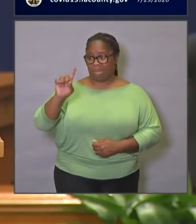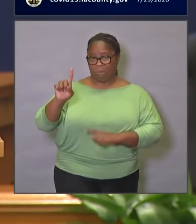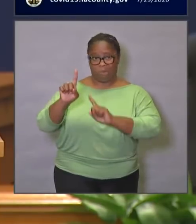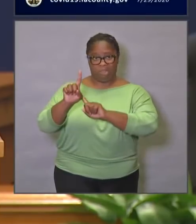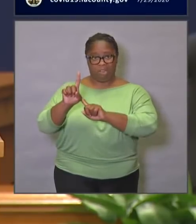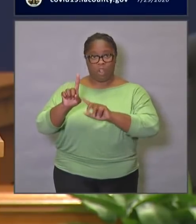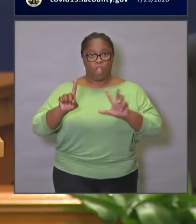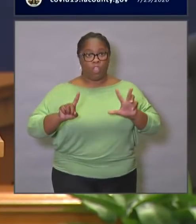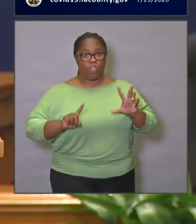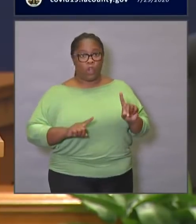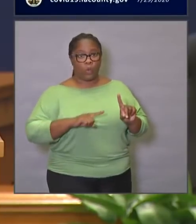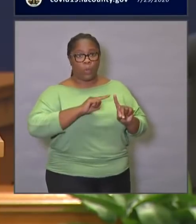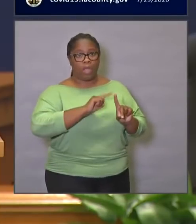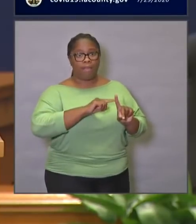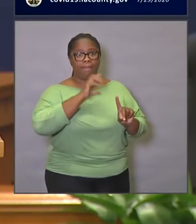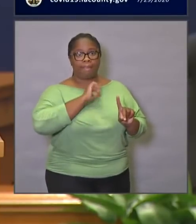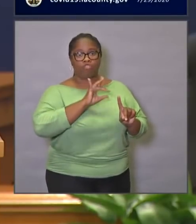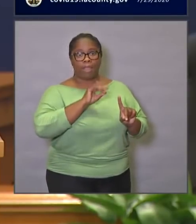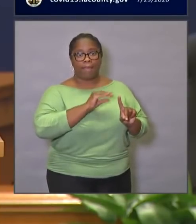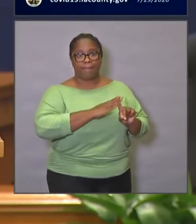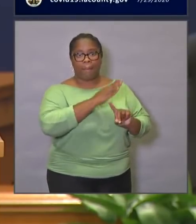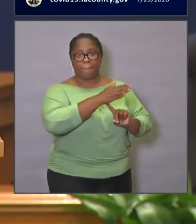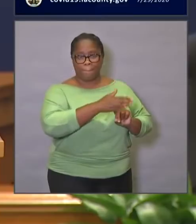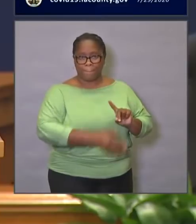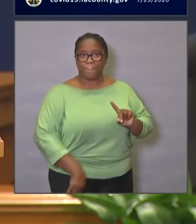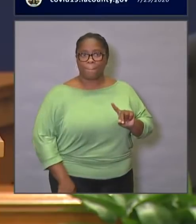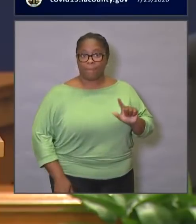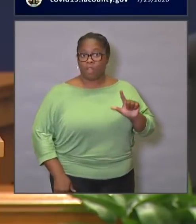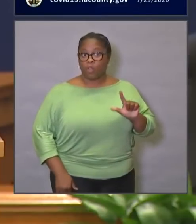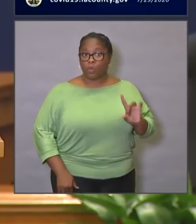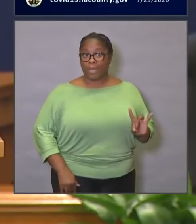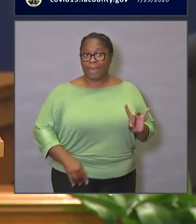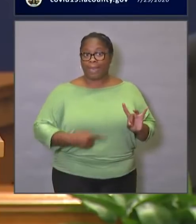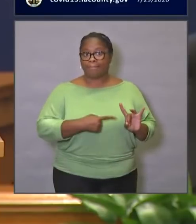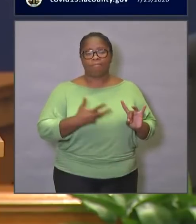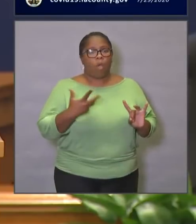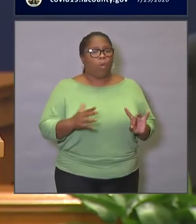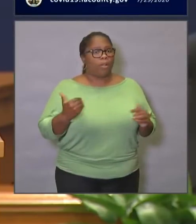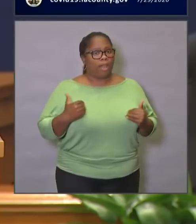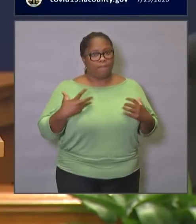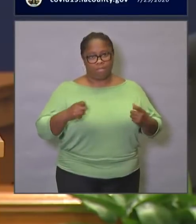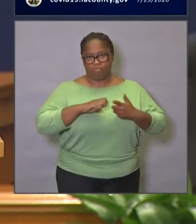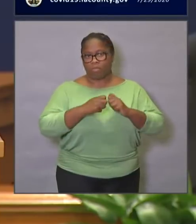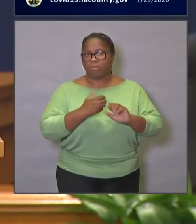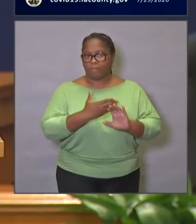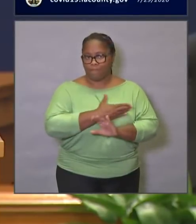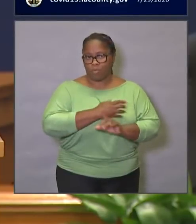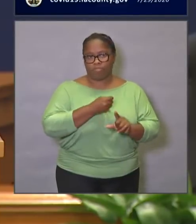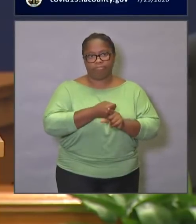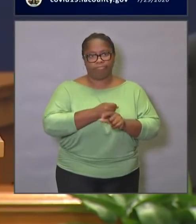over the age of 80, and 28 of the people in this age group had underlying health conditions.